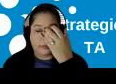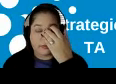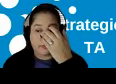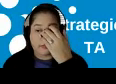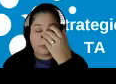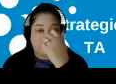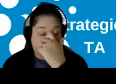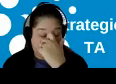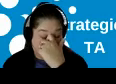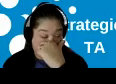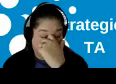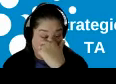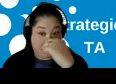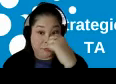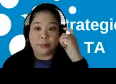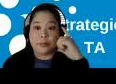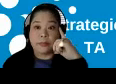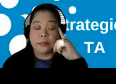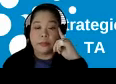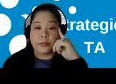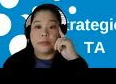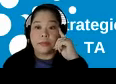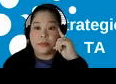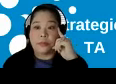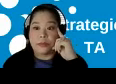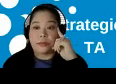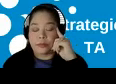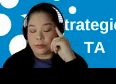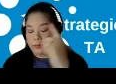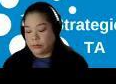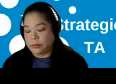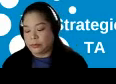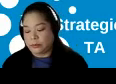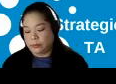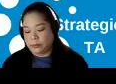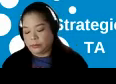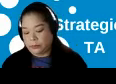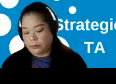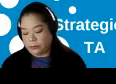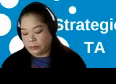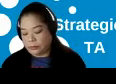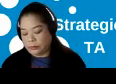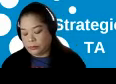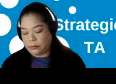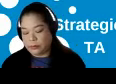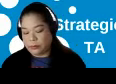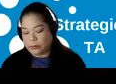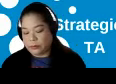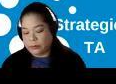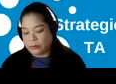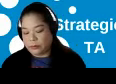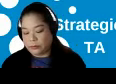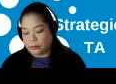of providing services that haven't been considered before through connecting it through a school site